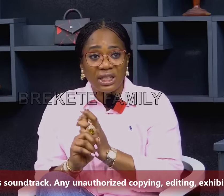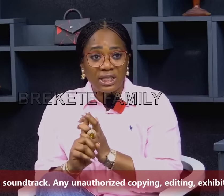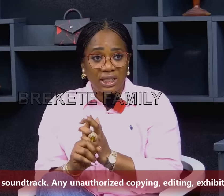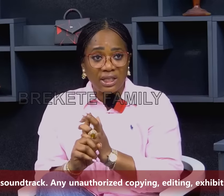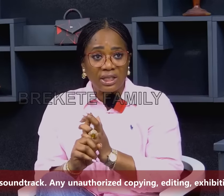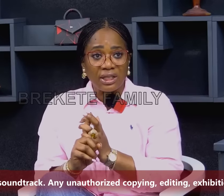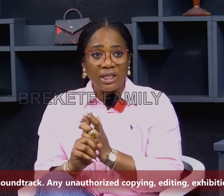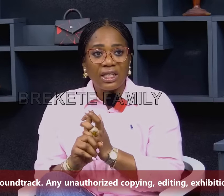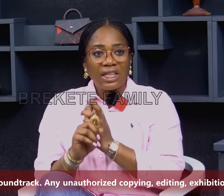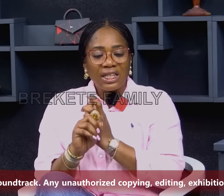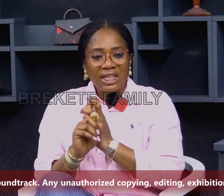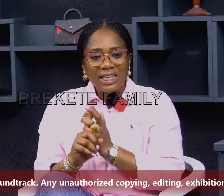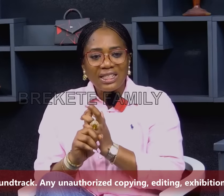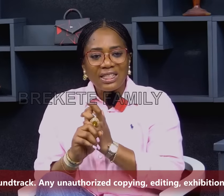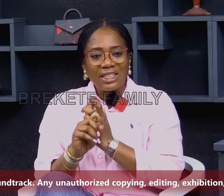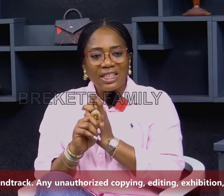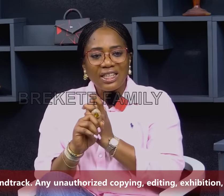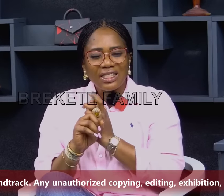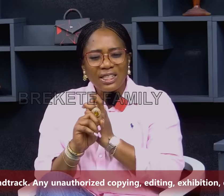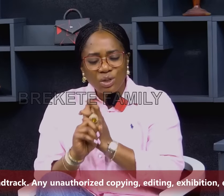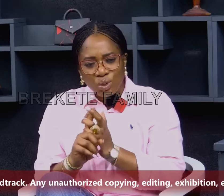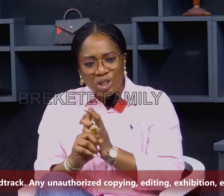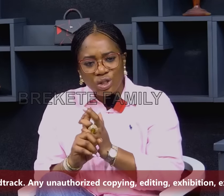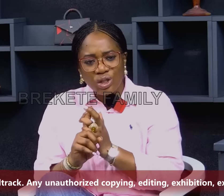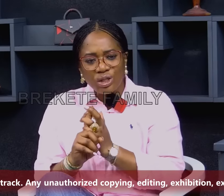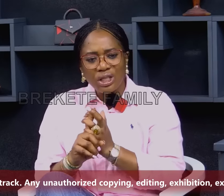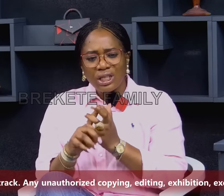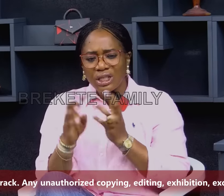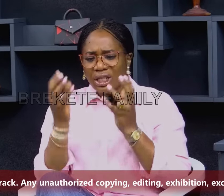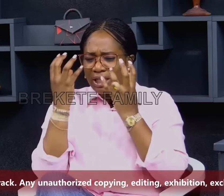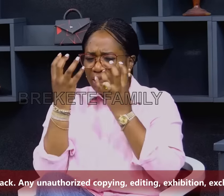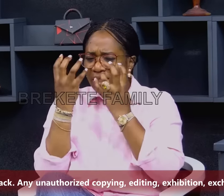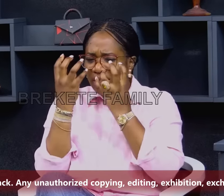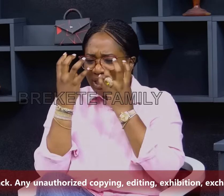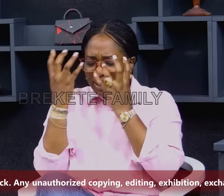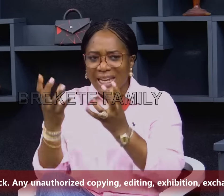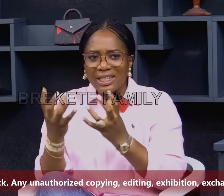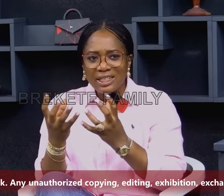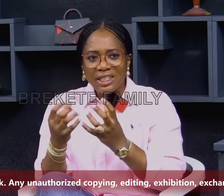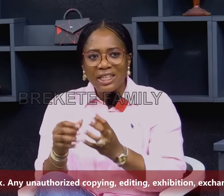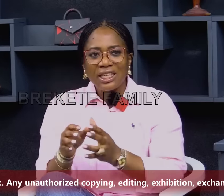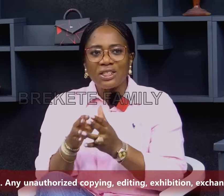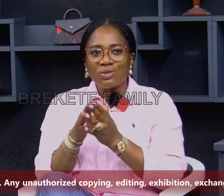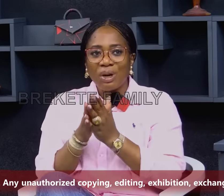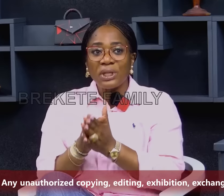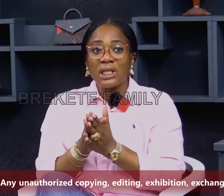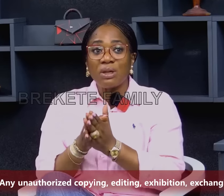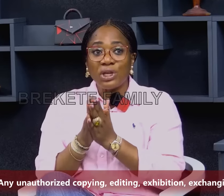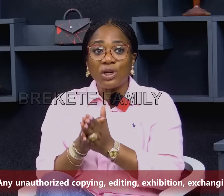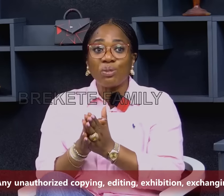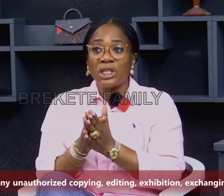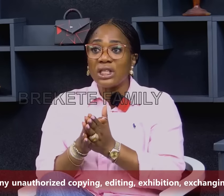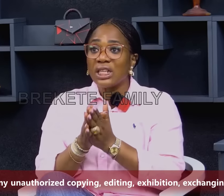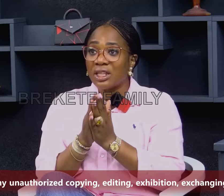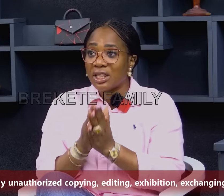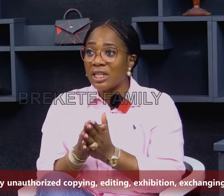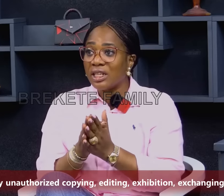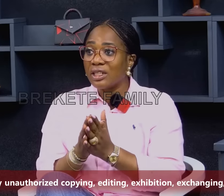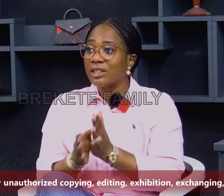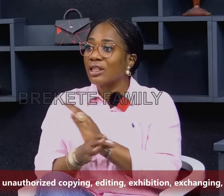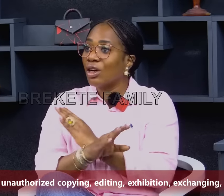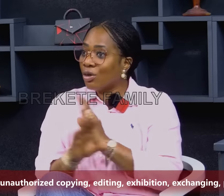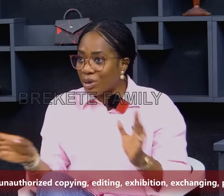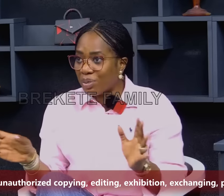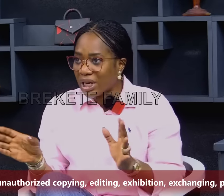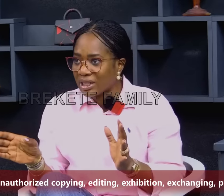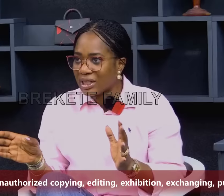not vaccinated that situation that site is rapidly becoming a